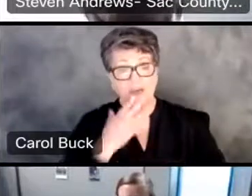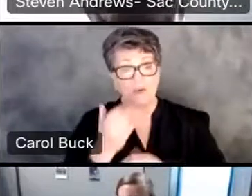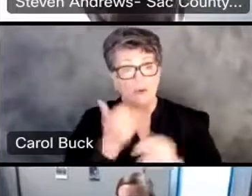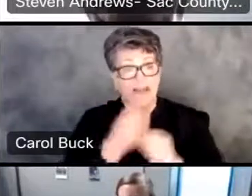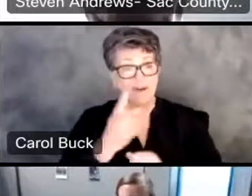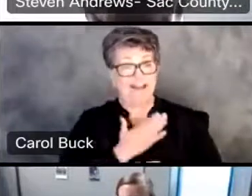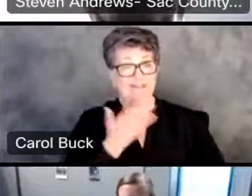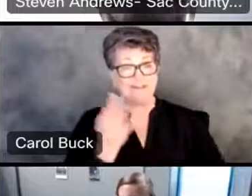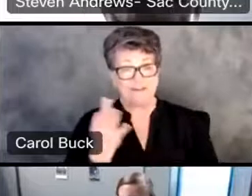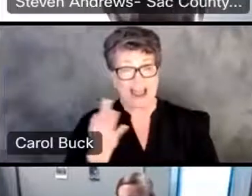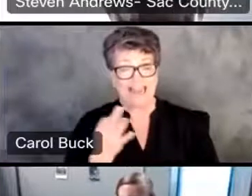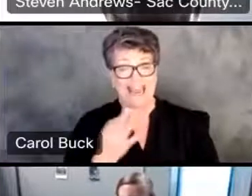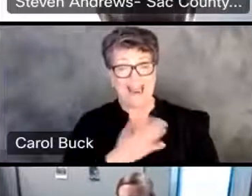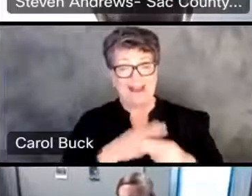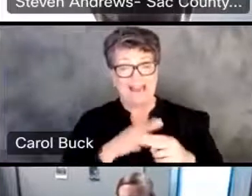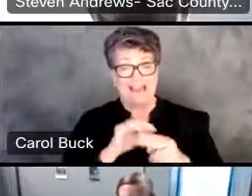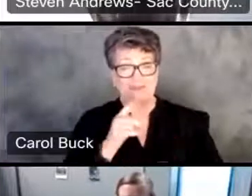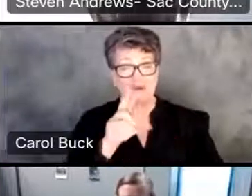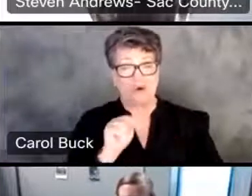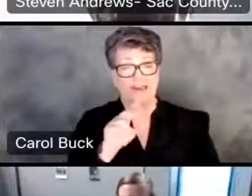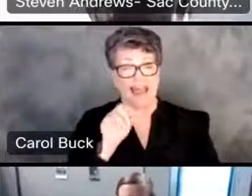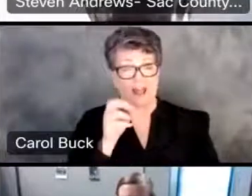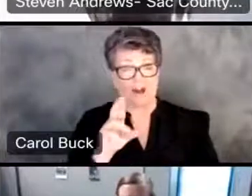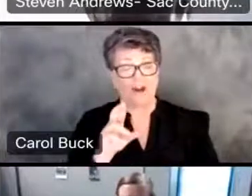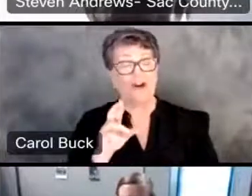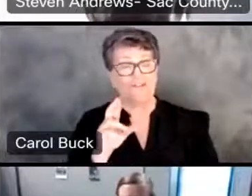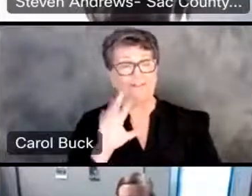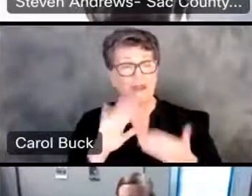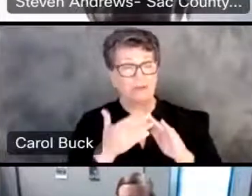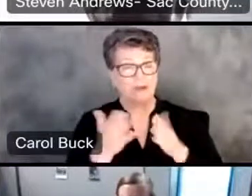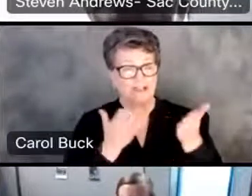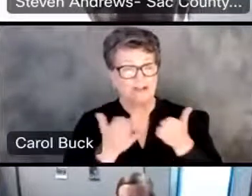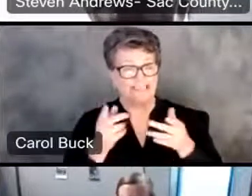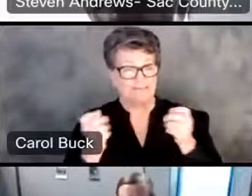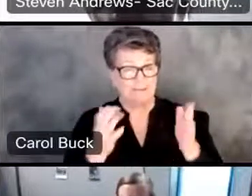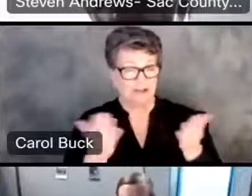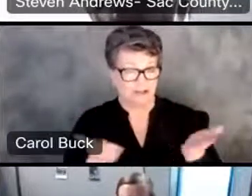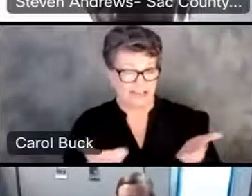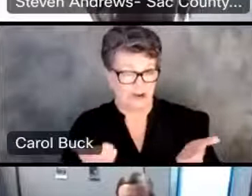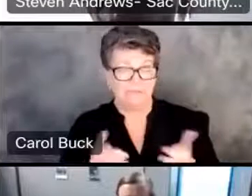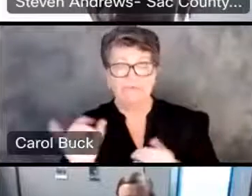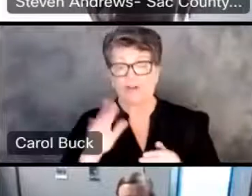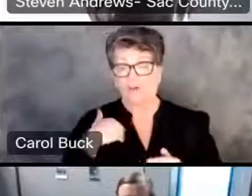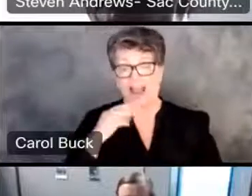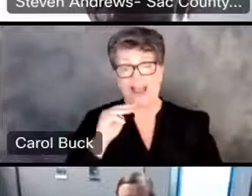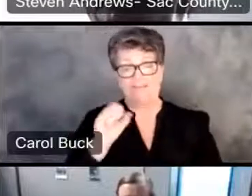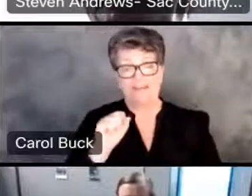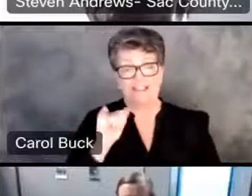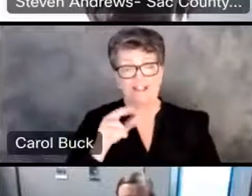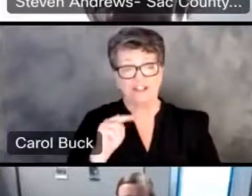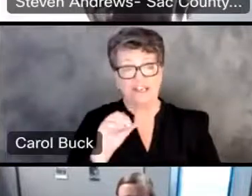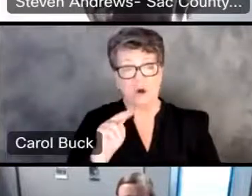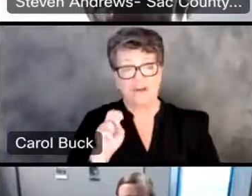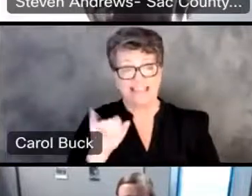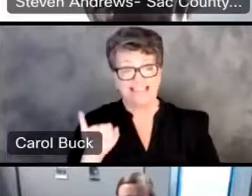Happy Friday. My name is Jordan Eller, and I'm one of our community services managers here. We also have Miss Jean Onesi, one of our